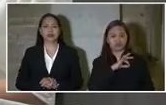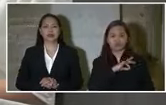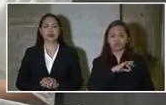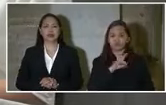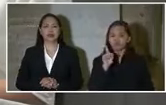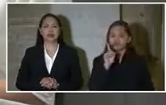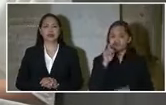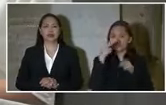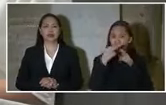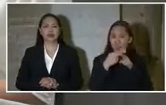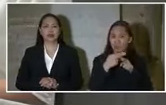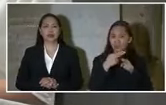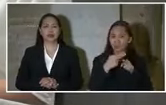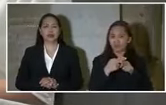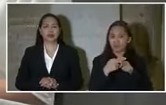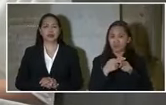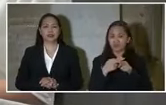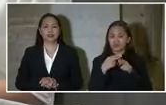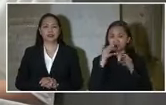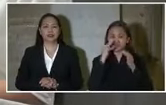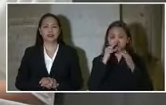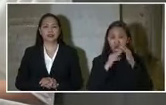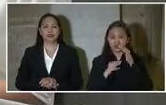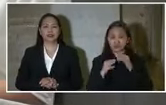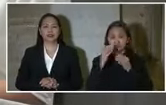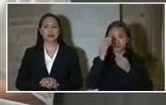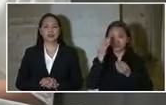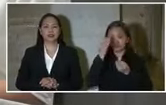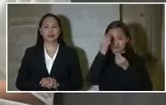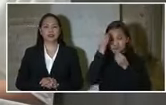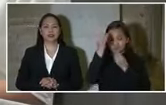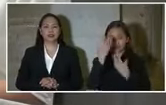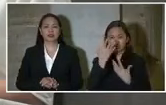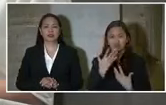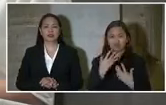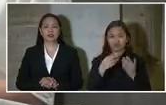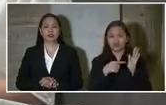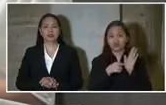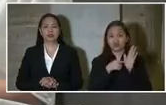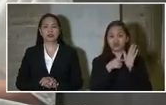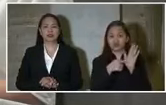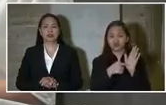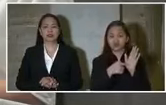namely, that the mystery was made known to me by revelation.